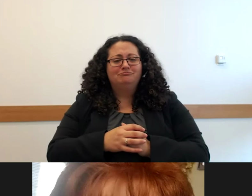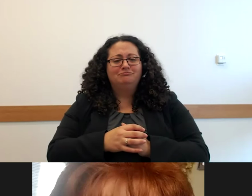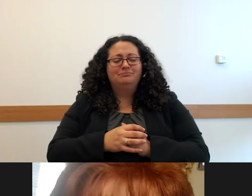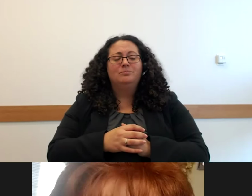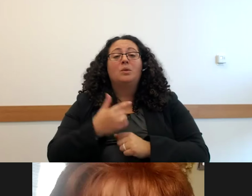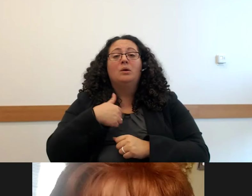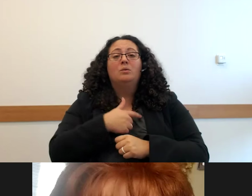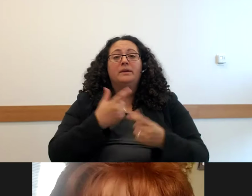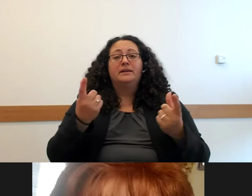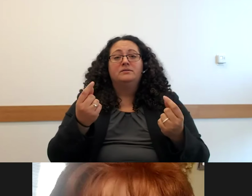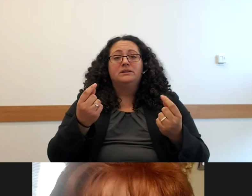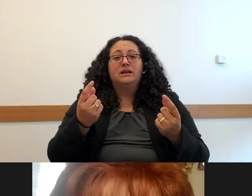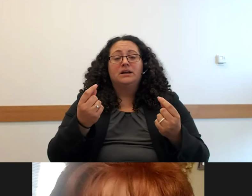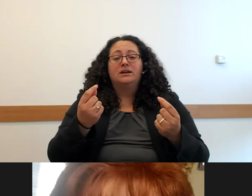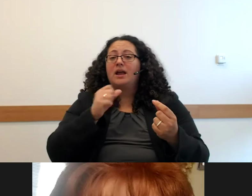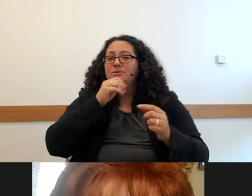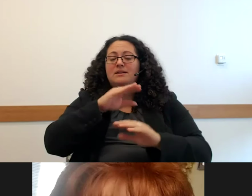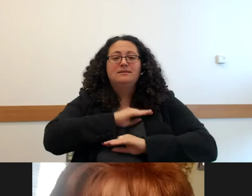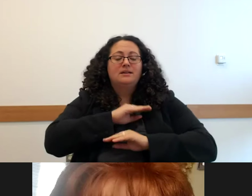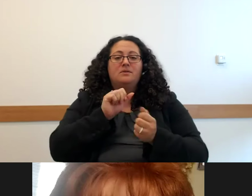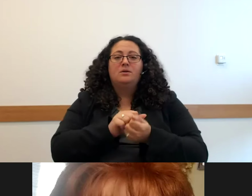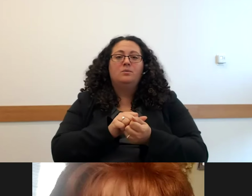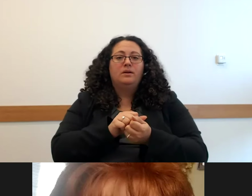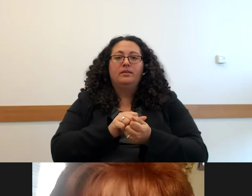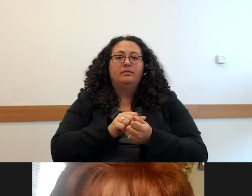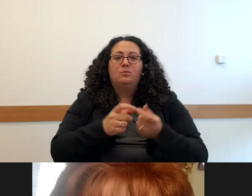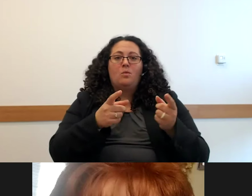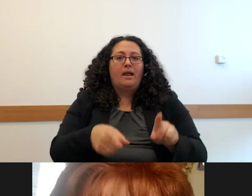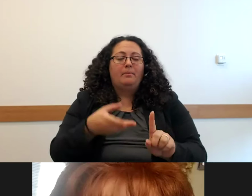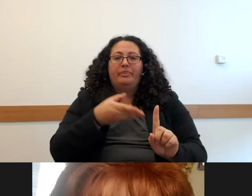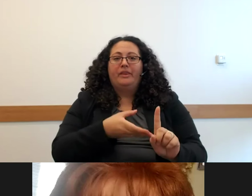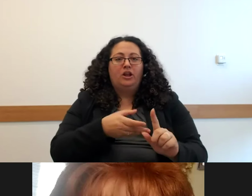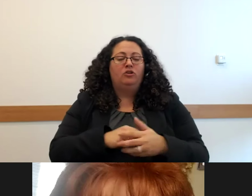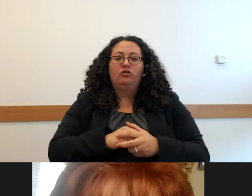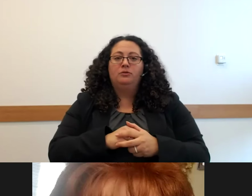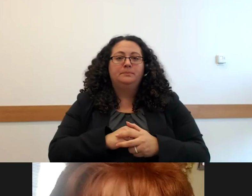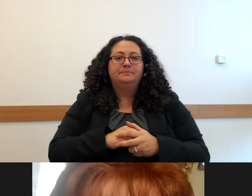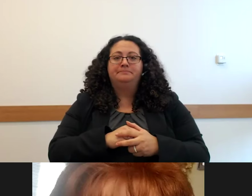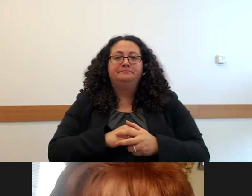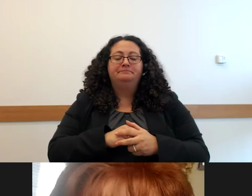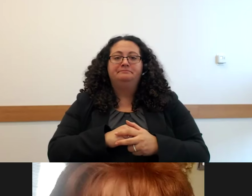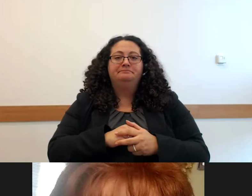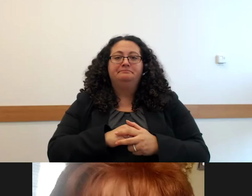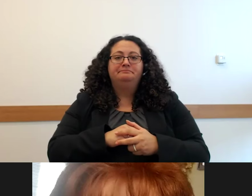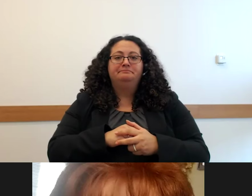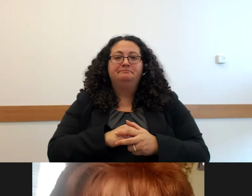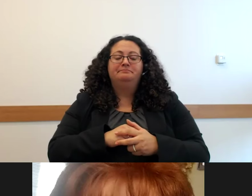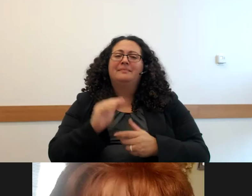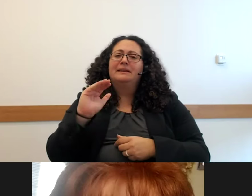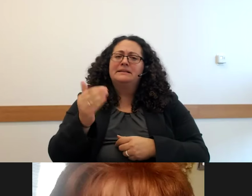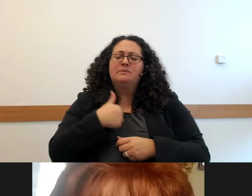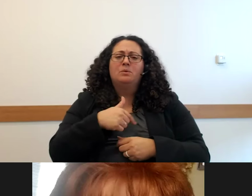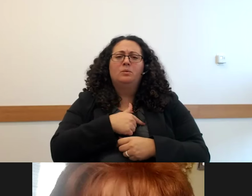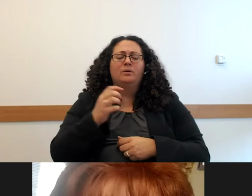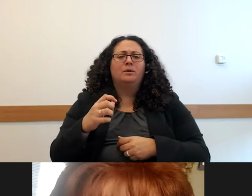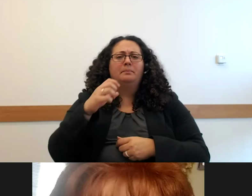And what we've done there, I wasn't satisfied with what was completed there. And it seemed like we were